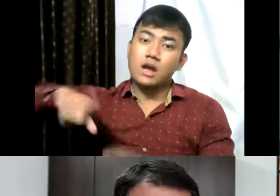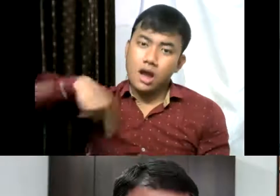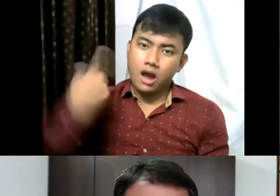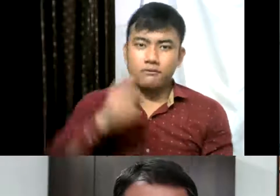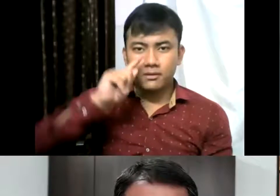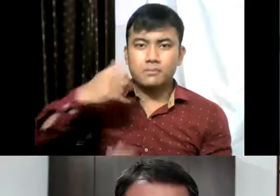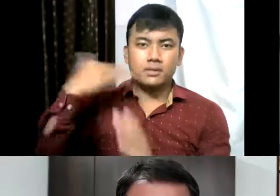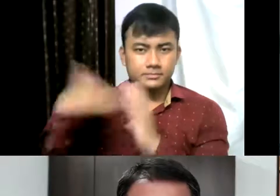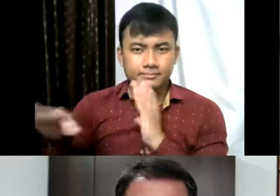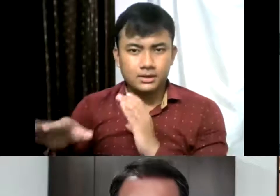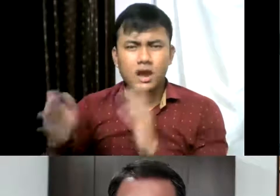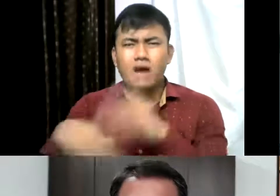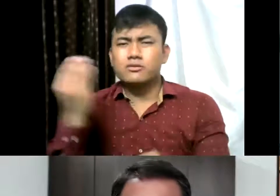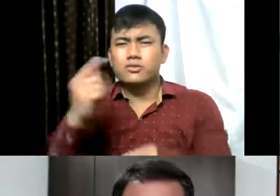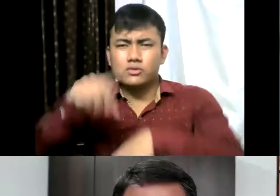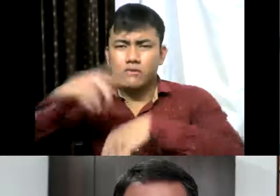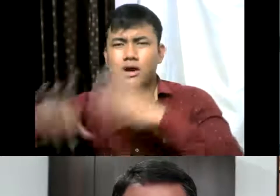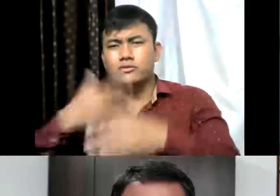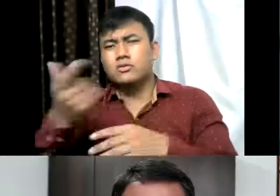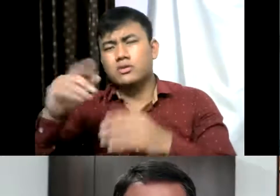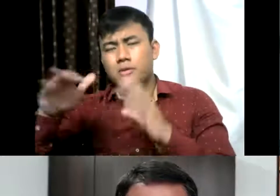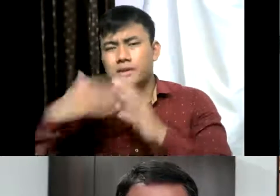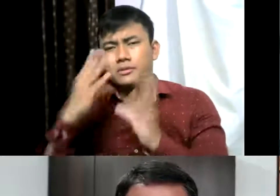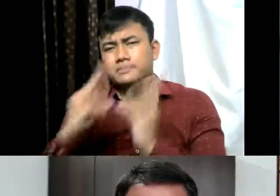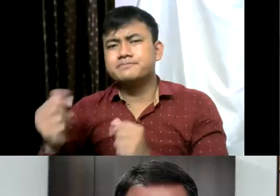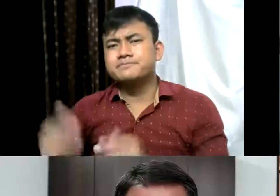few hours or something like that. So, yeah.